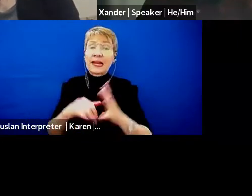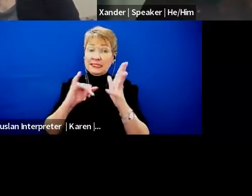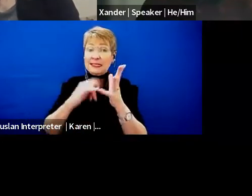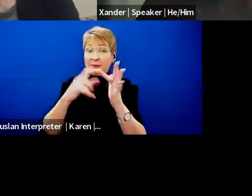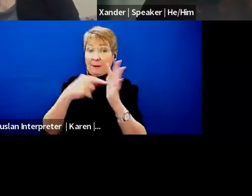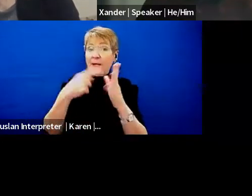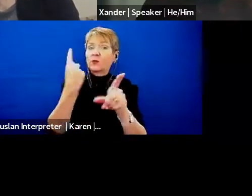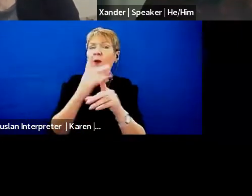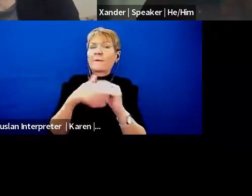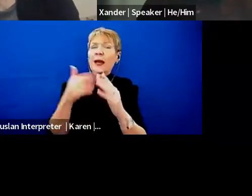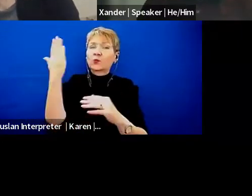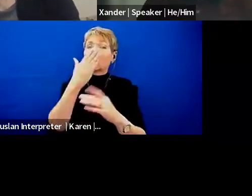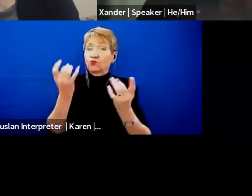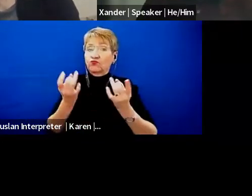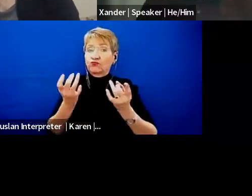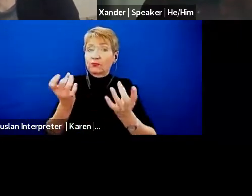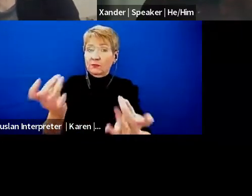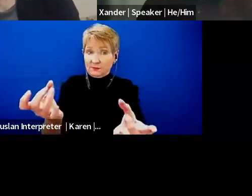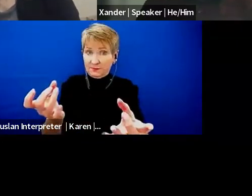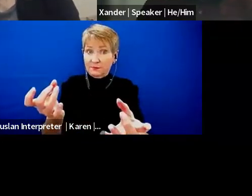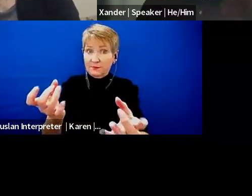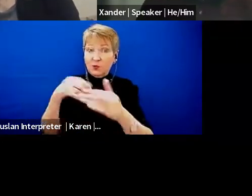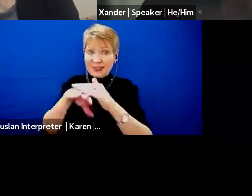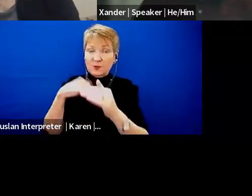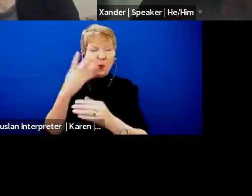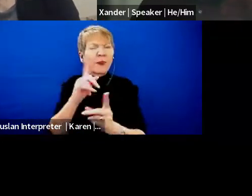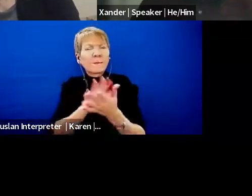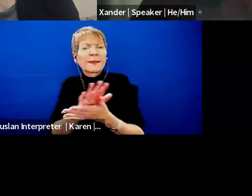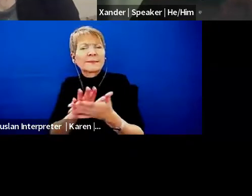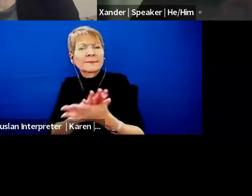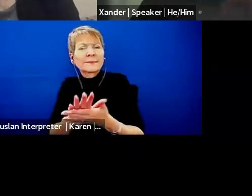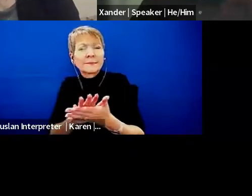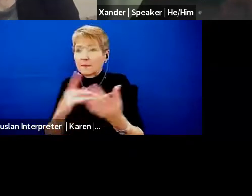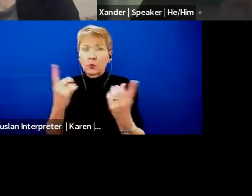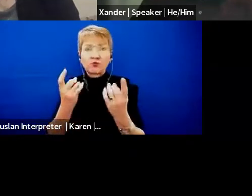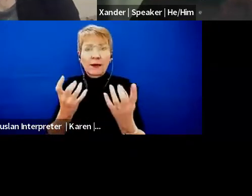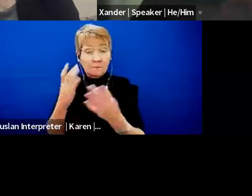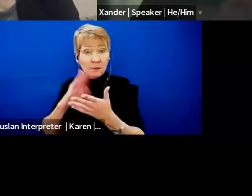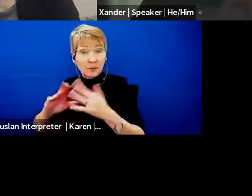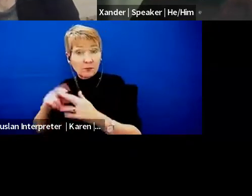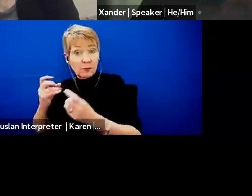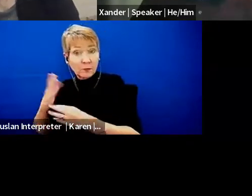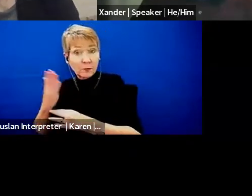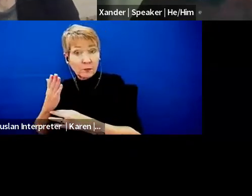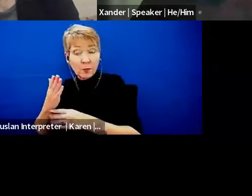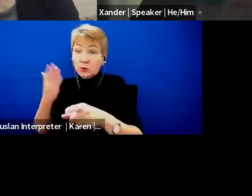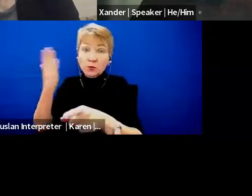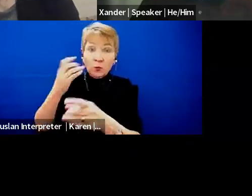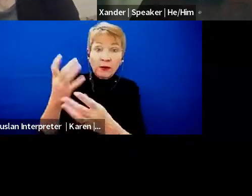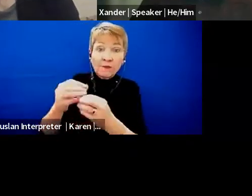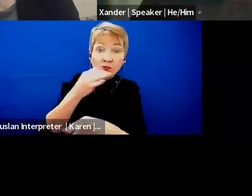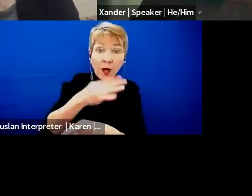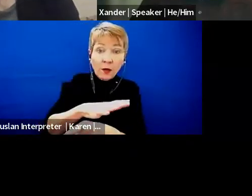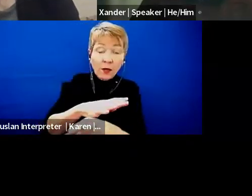school ready and what that actually means. Who is getting ready for school? Is it the school getting ready for the child, or is